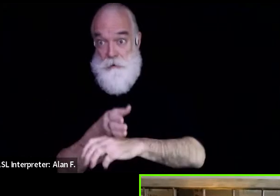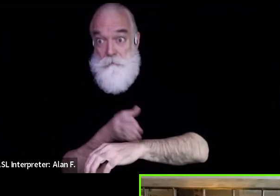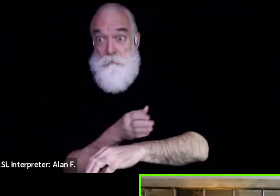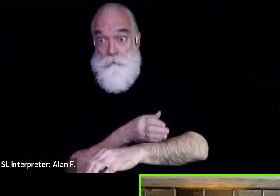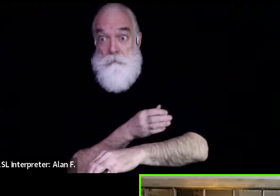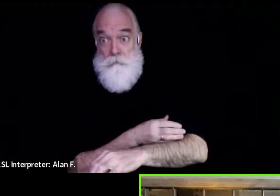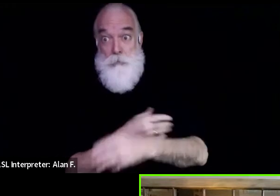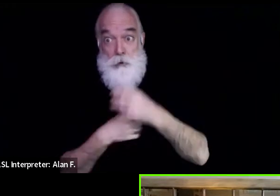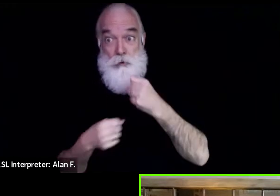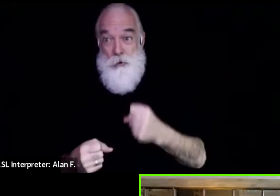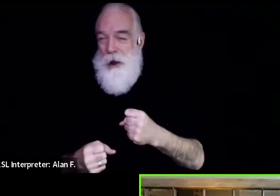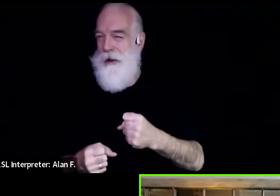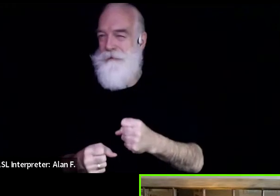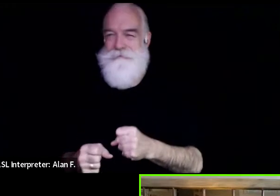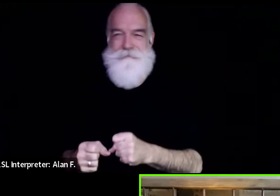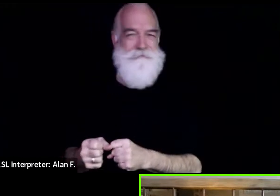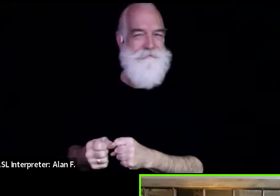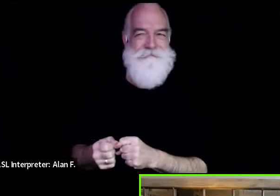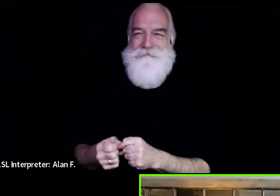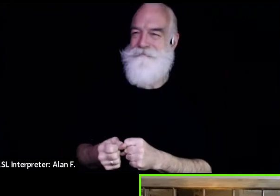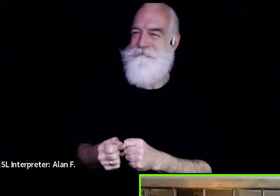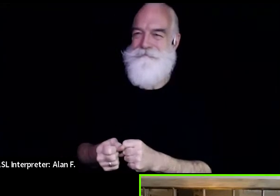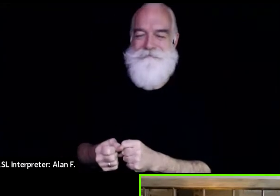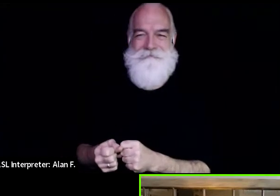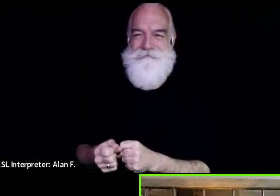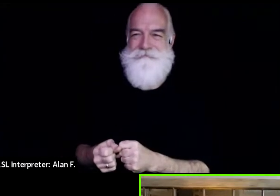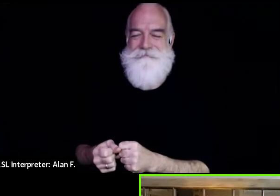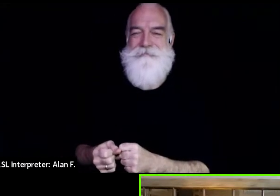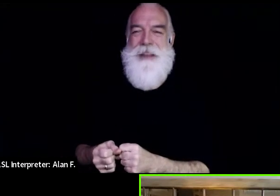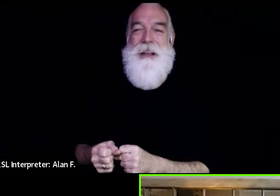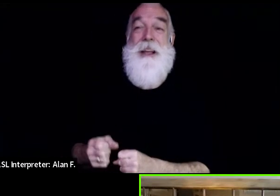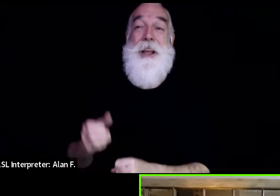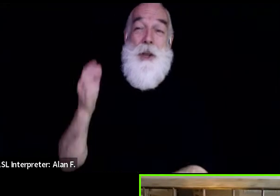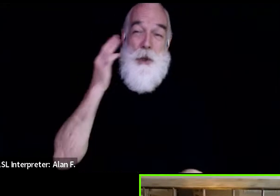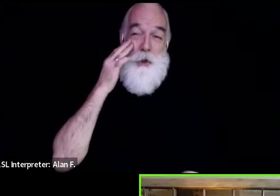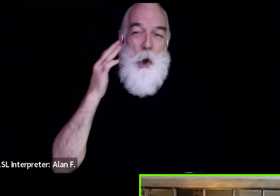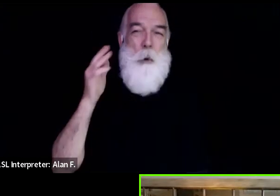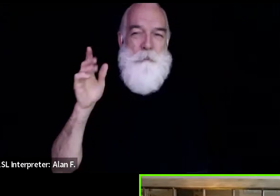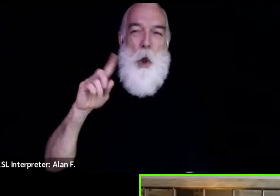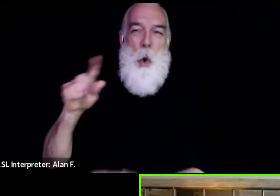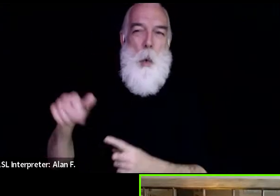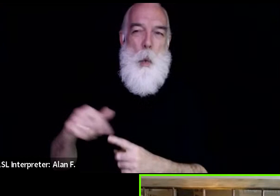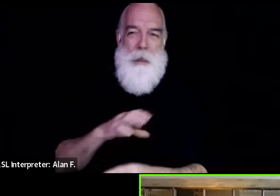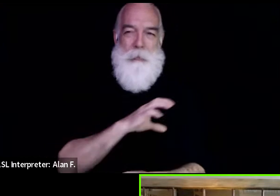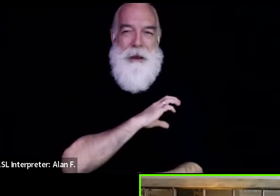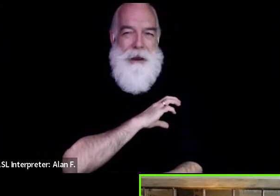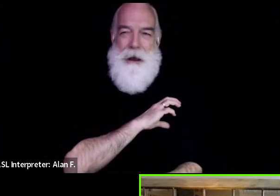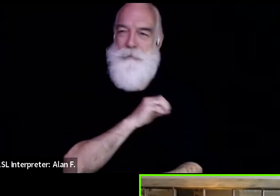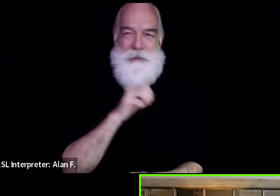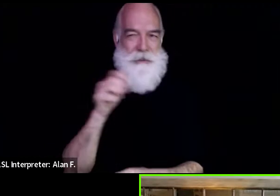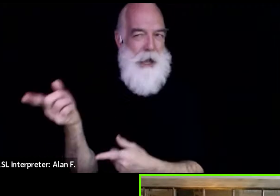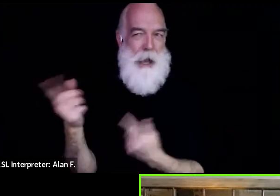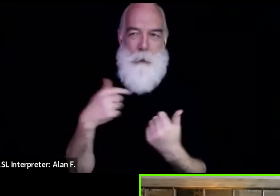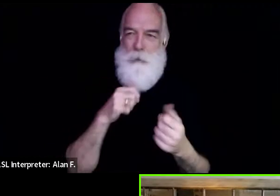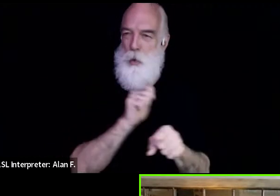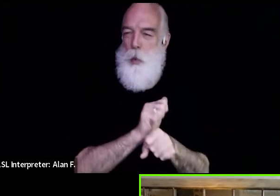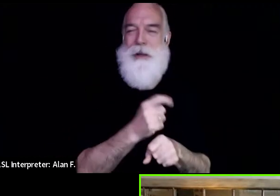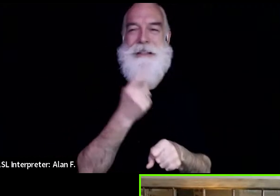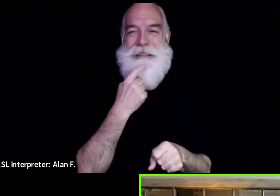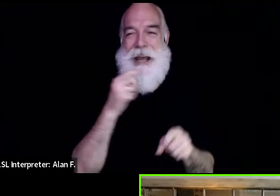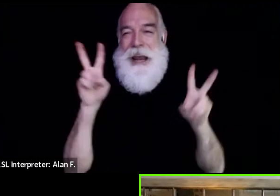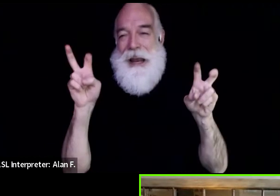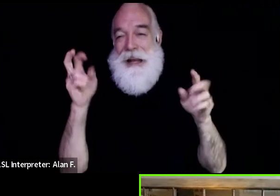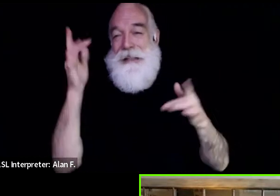irony of the blue flu at that time is the week before I had fired a set